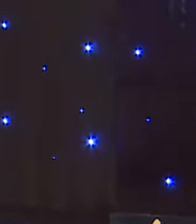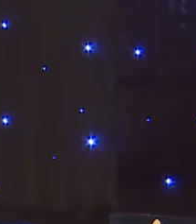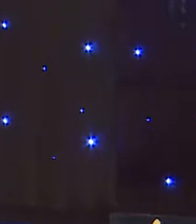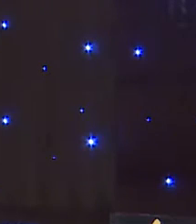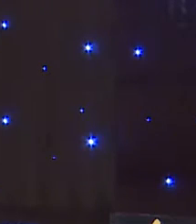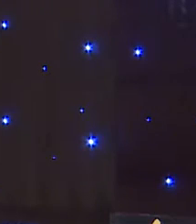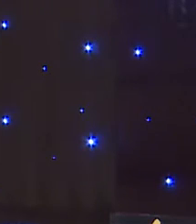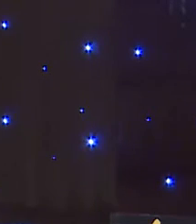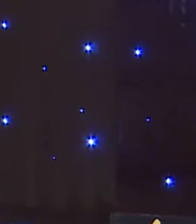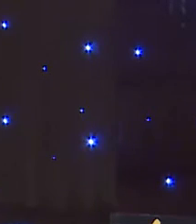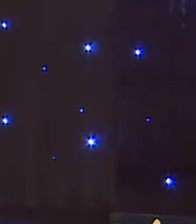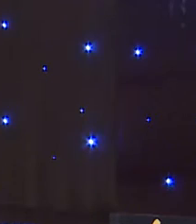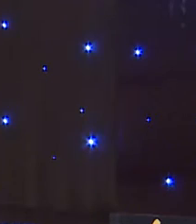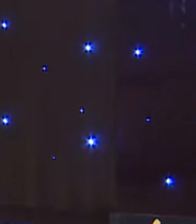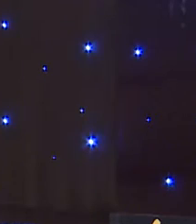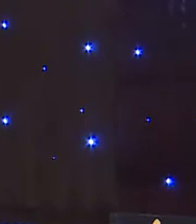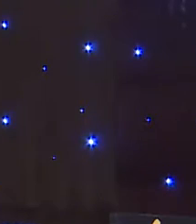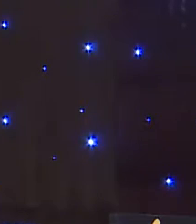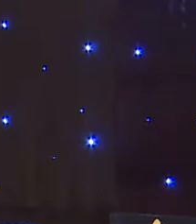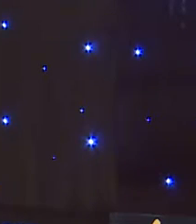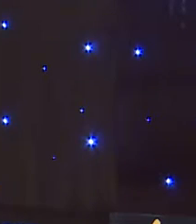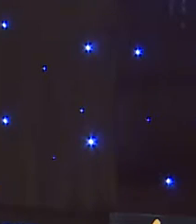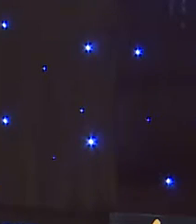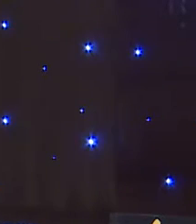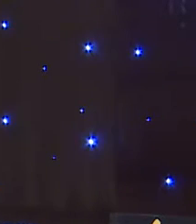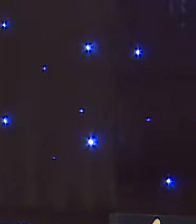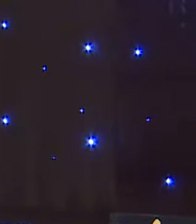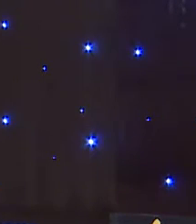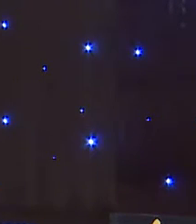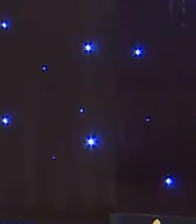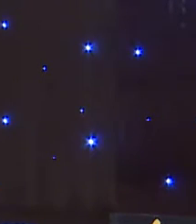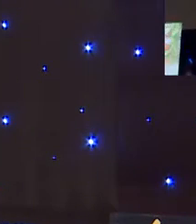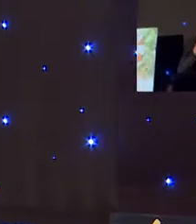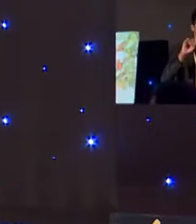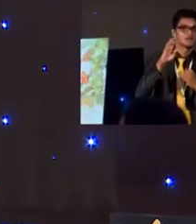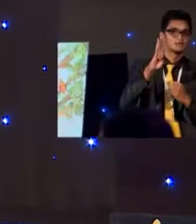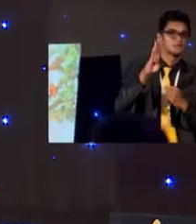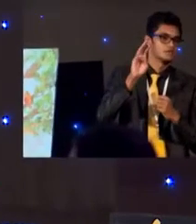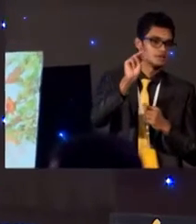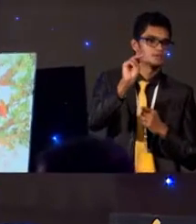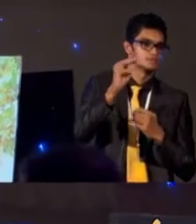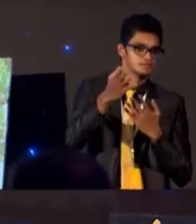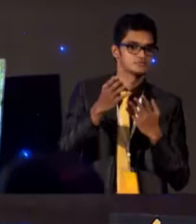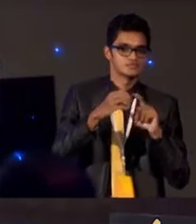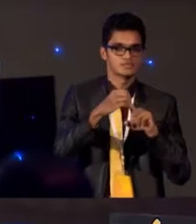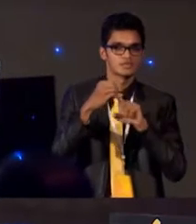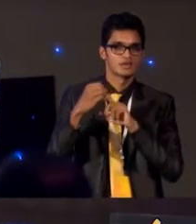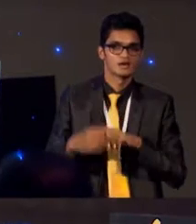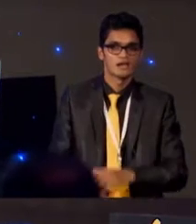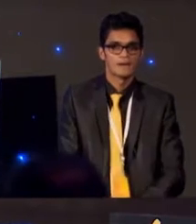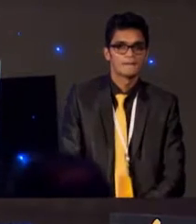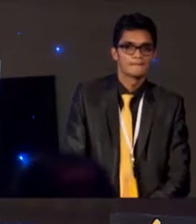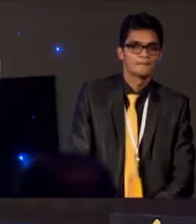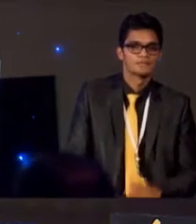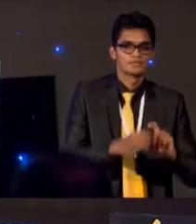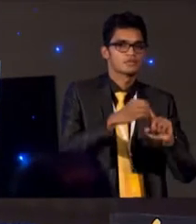Hi, good evening. This is Sabojkar. I work for IBM. Can I? Okay. So